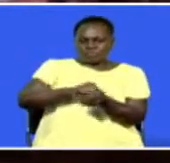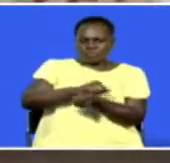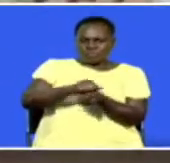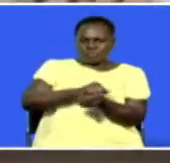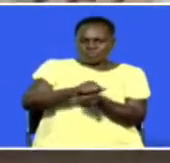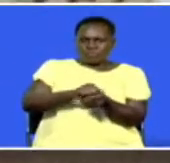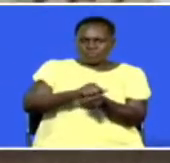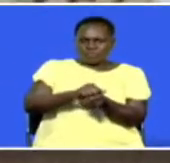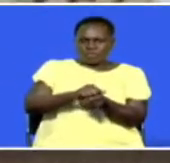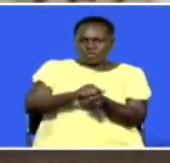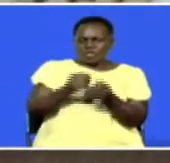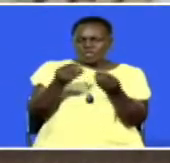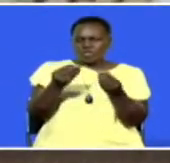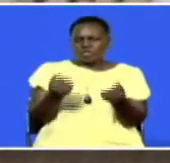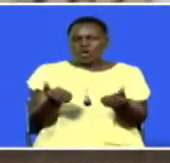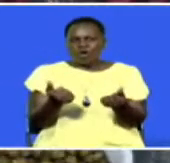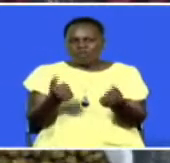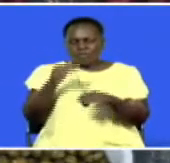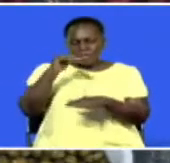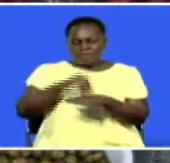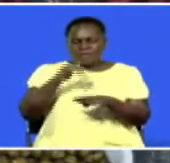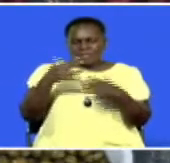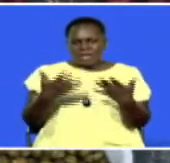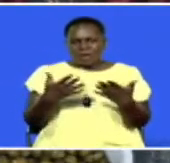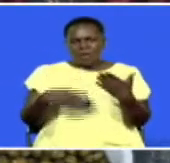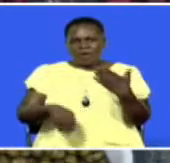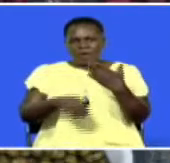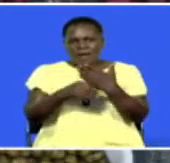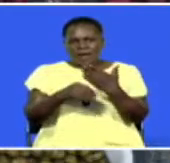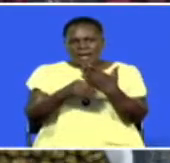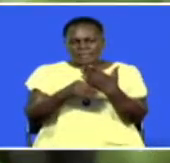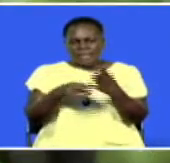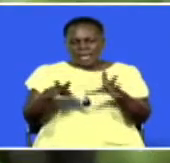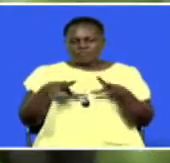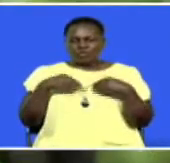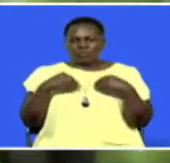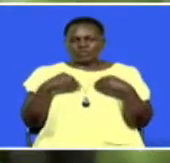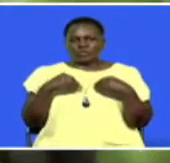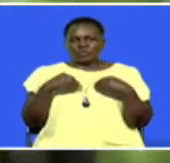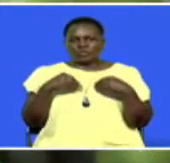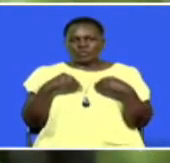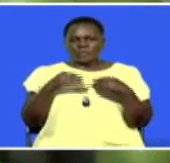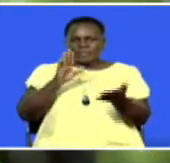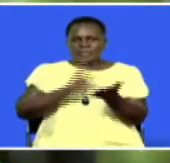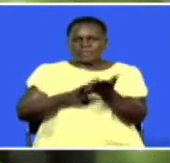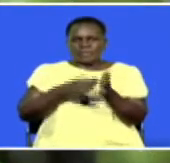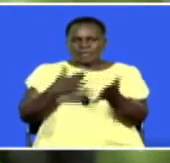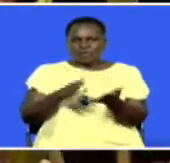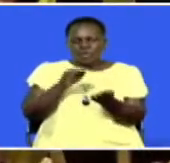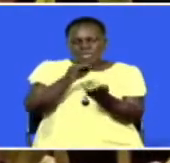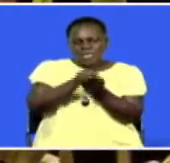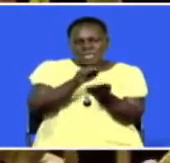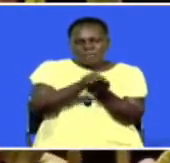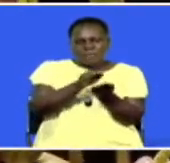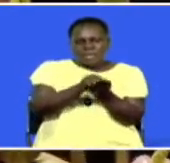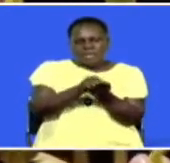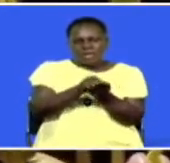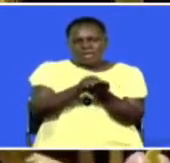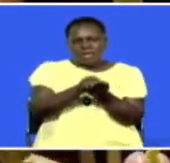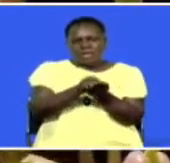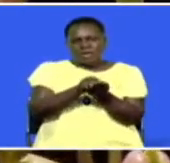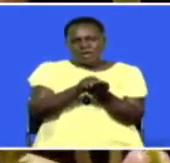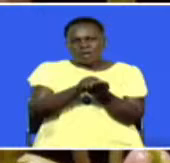systems. To mitigate their harmful effects and increase nutrient absorption, nutritionists suggest soaking, fermenting,